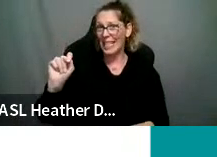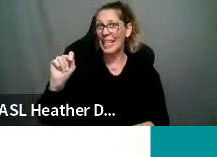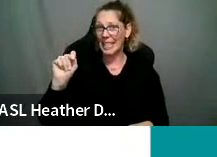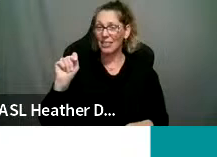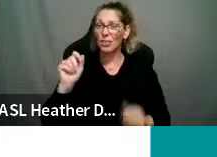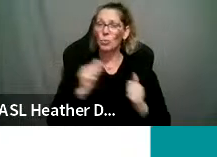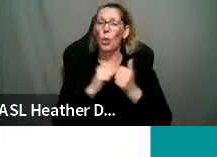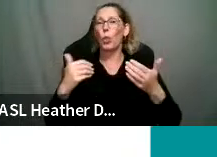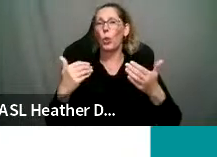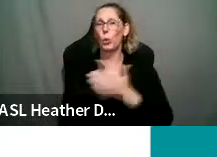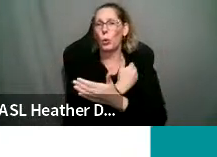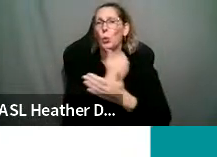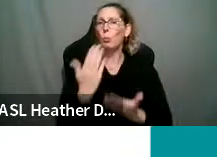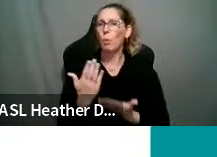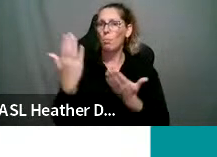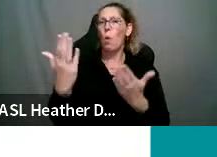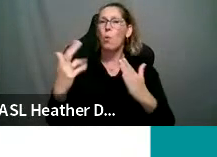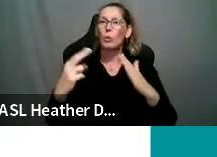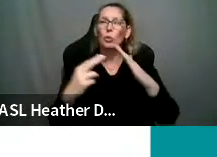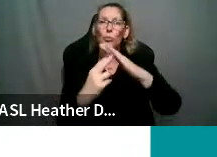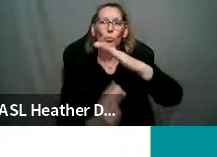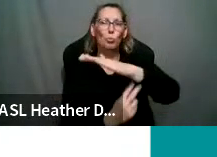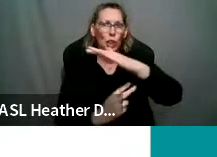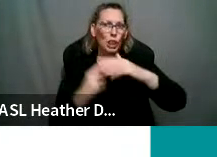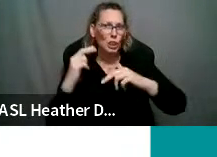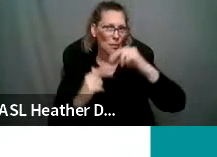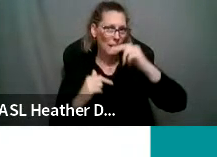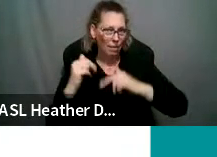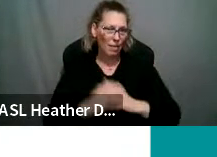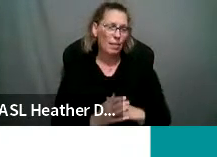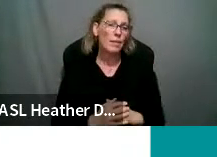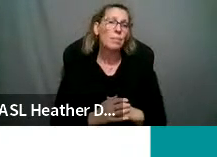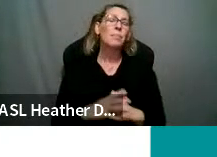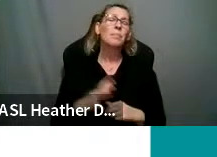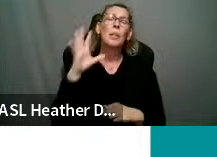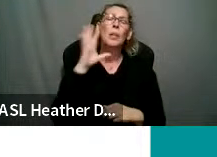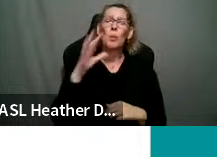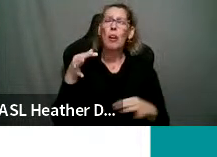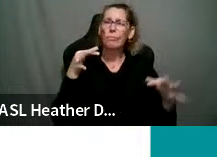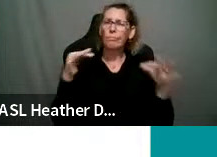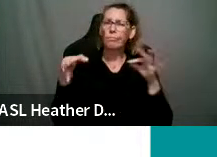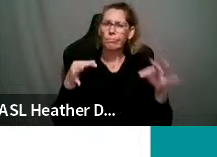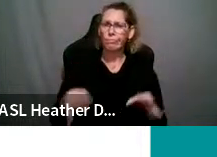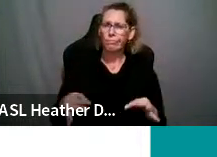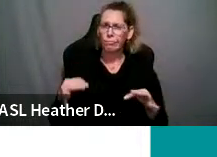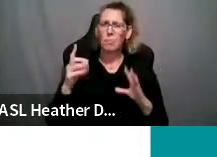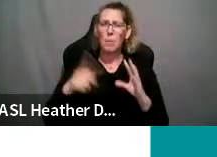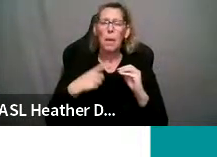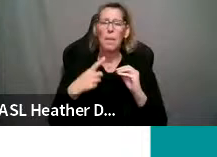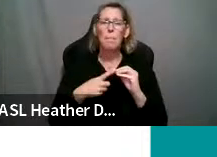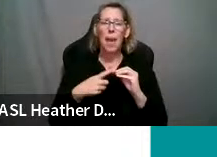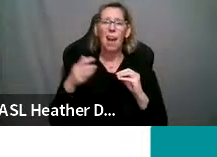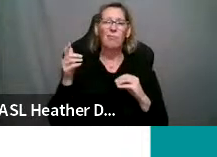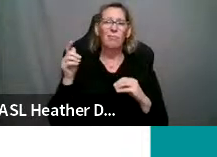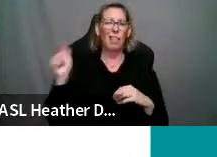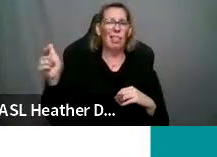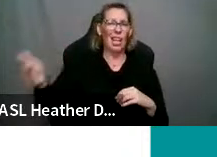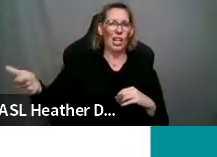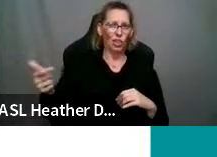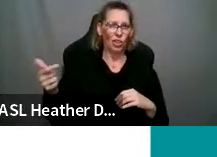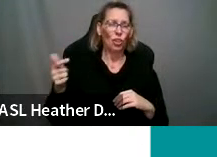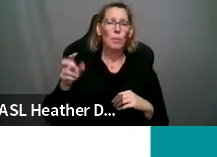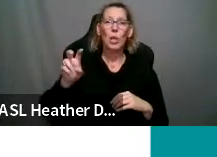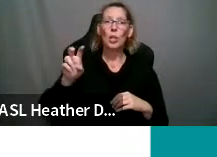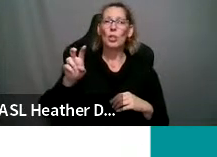new proposed bridge configurations. I'll talk a little bit more on a future slide about switching